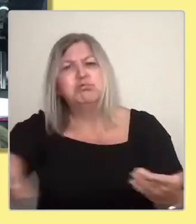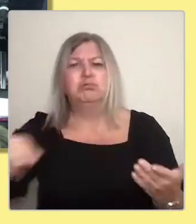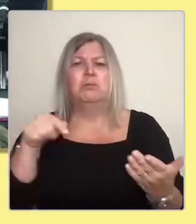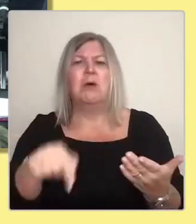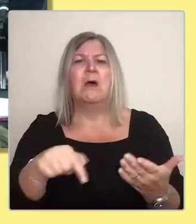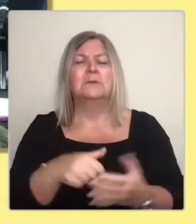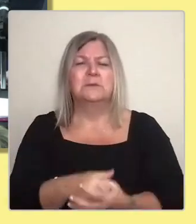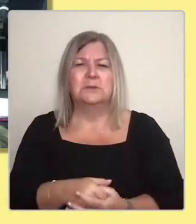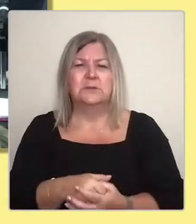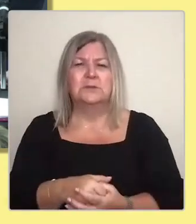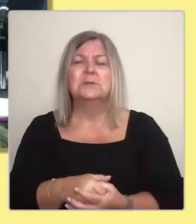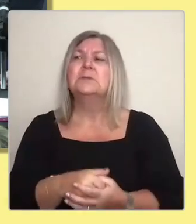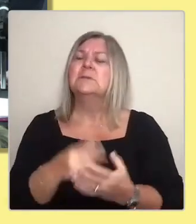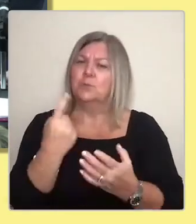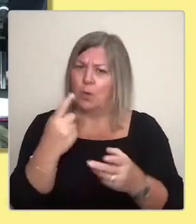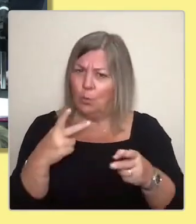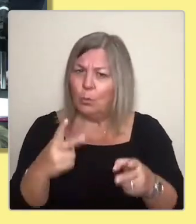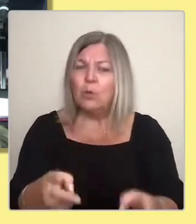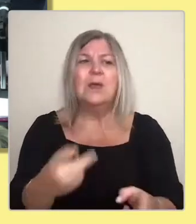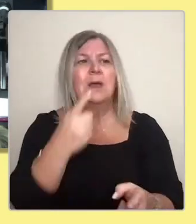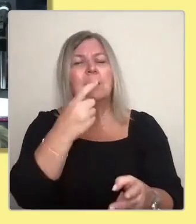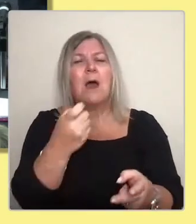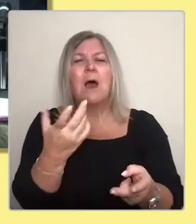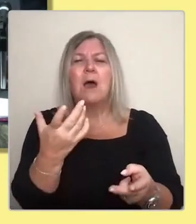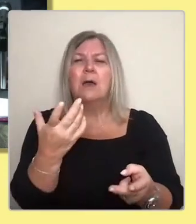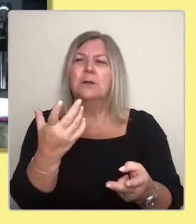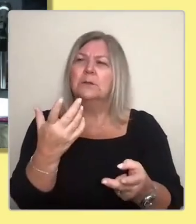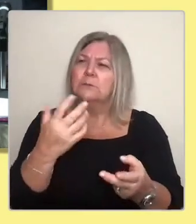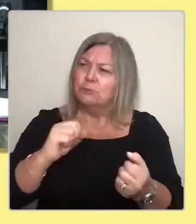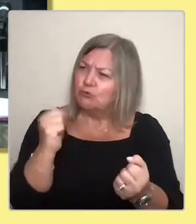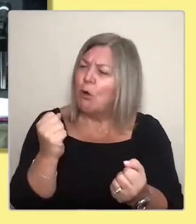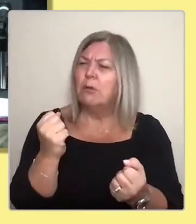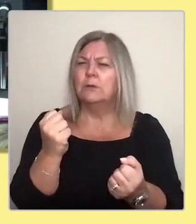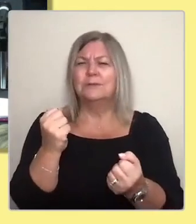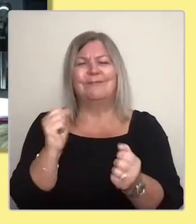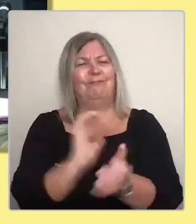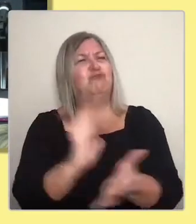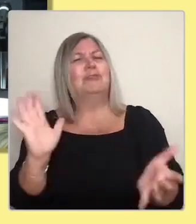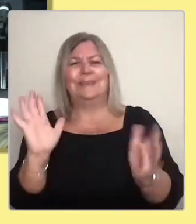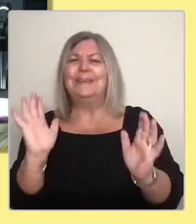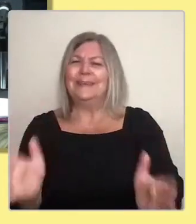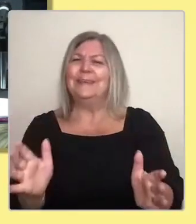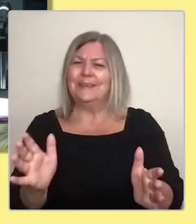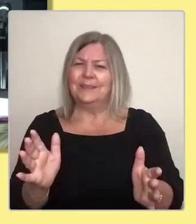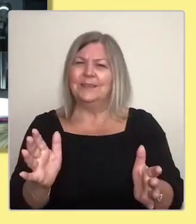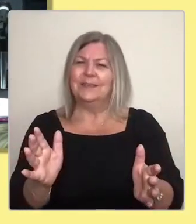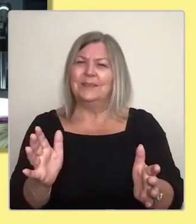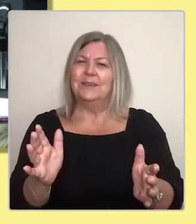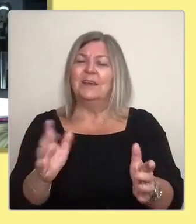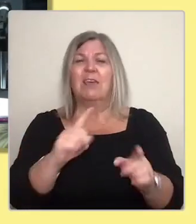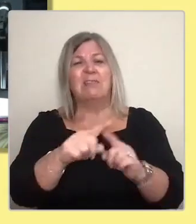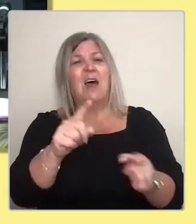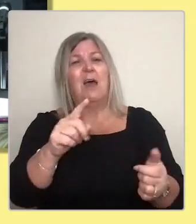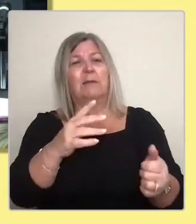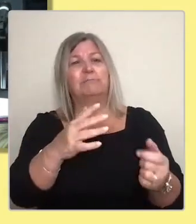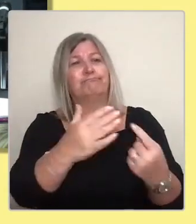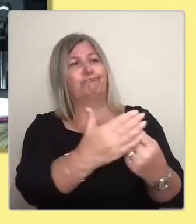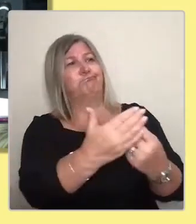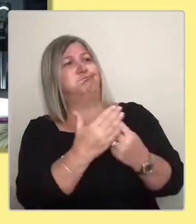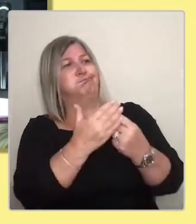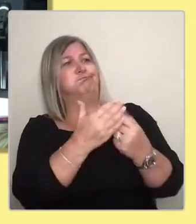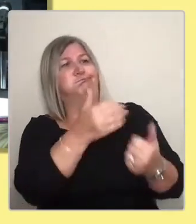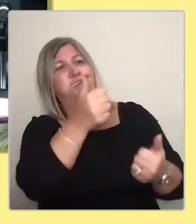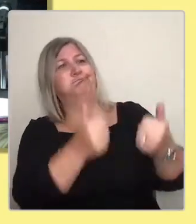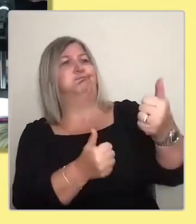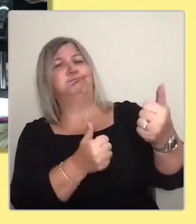the only way that Scotland can be finally free from the unjust practices that we're subjected to